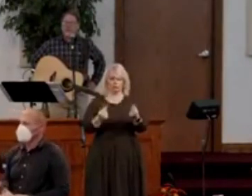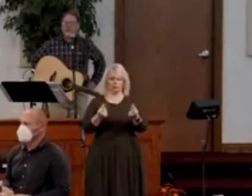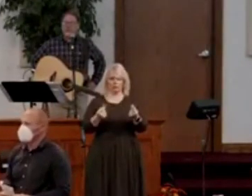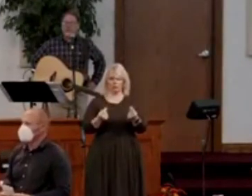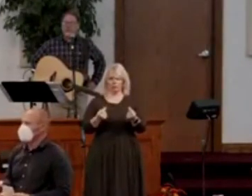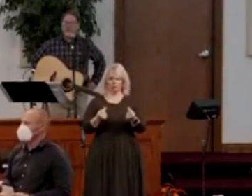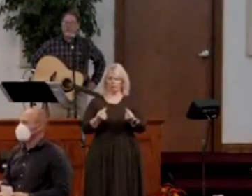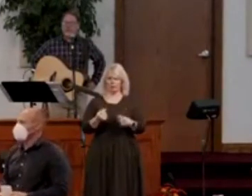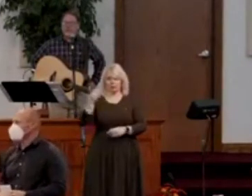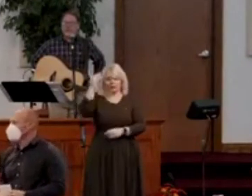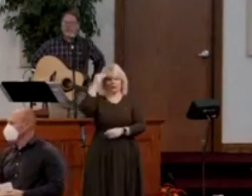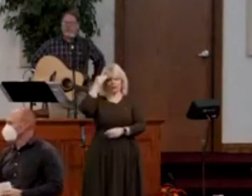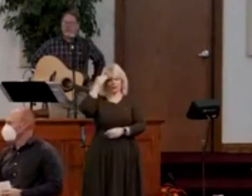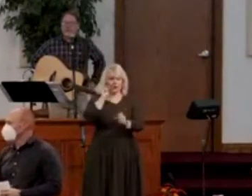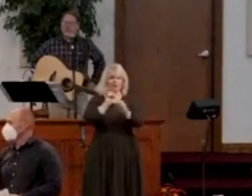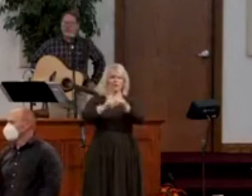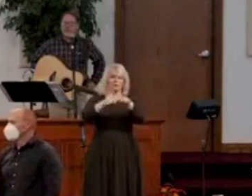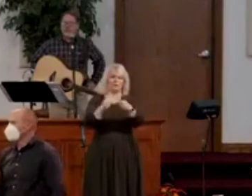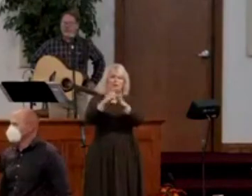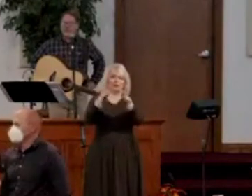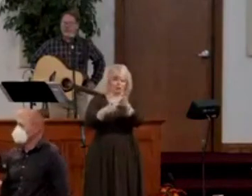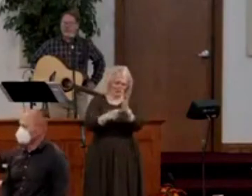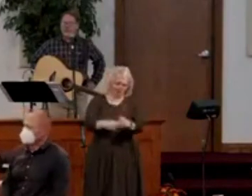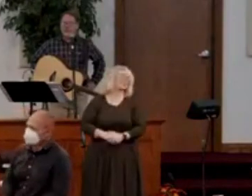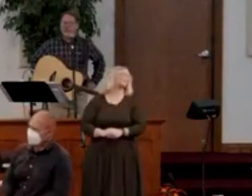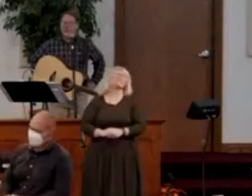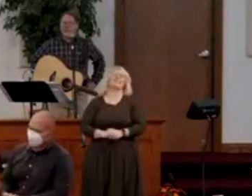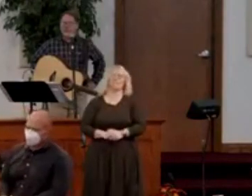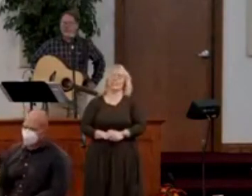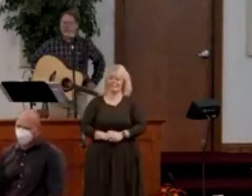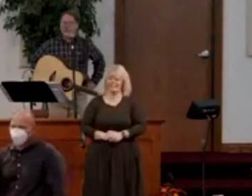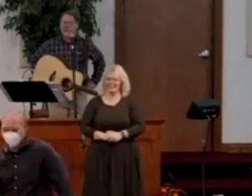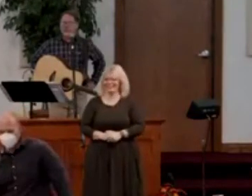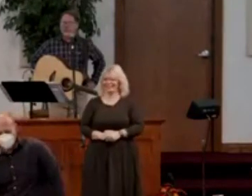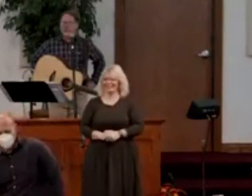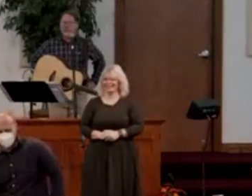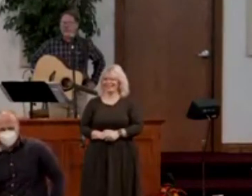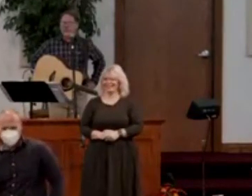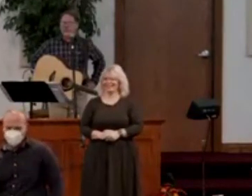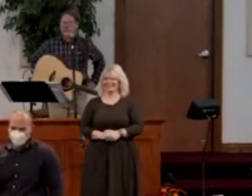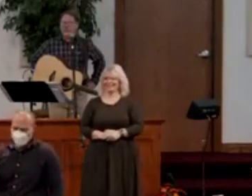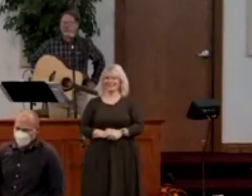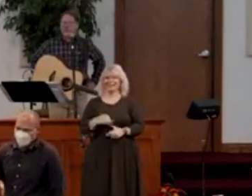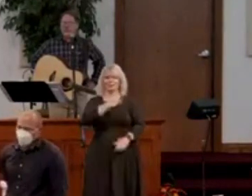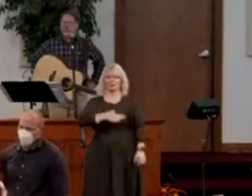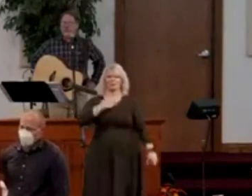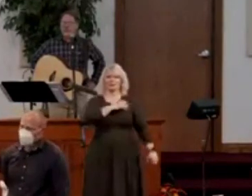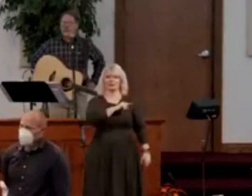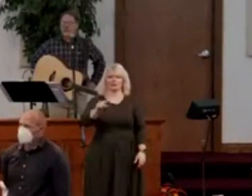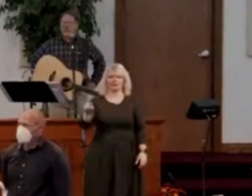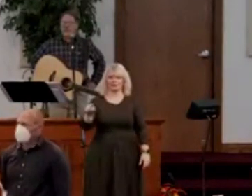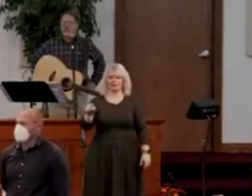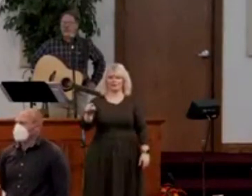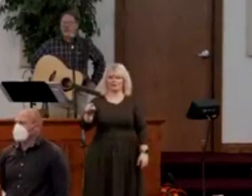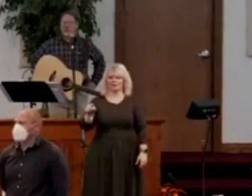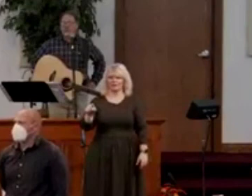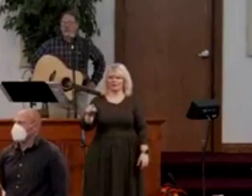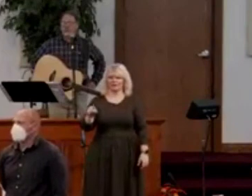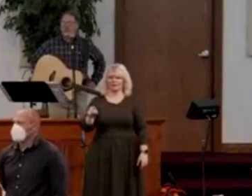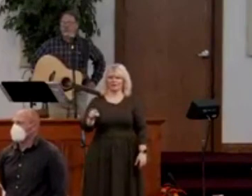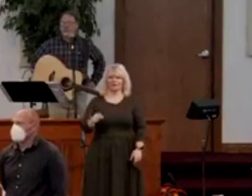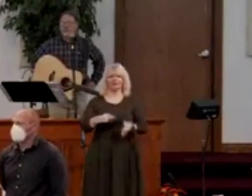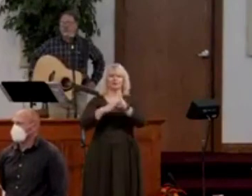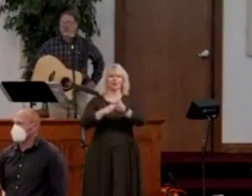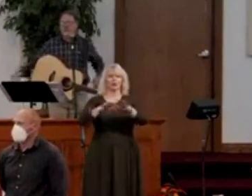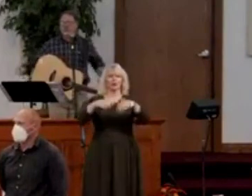know I'm violating all kinds of rules here. But we do appreciate you. Let's show them how